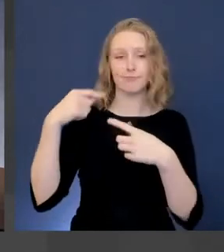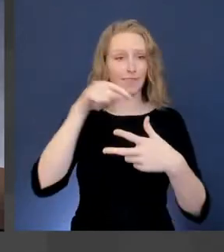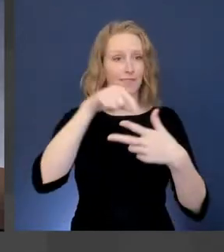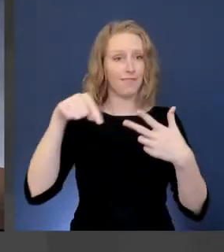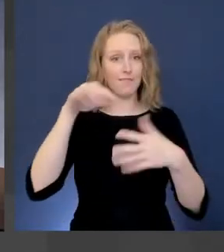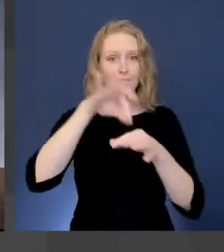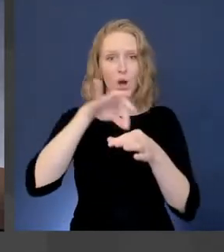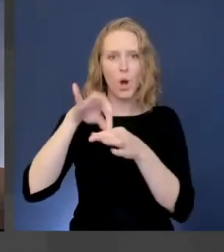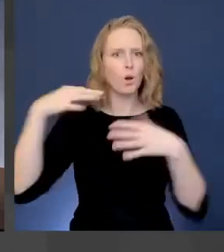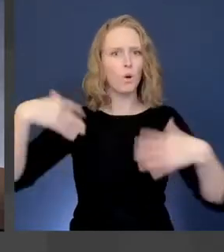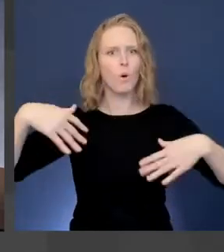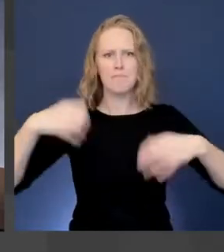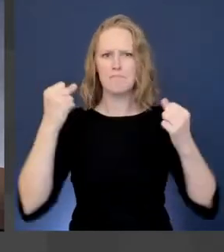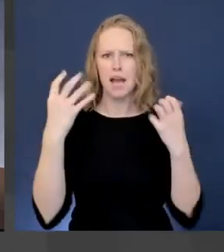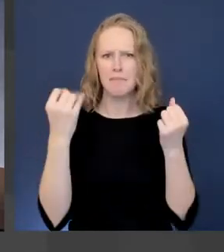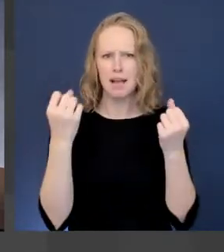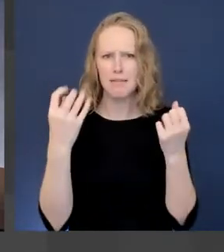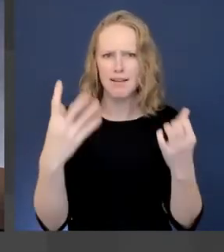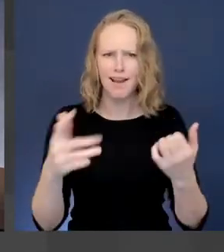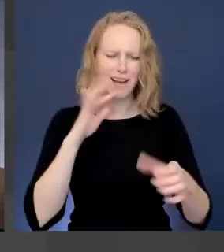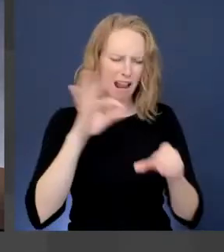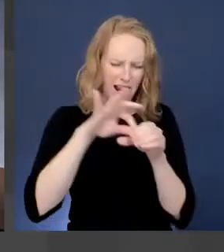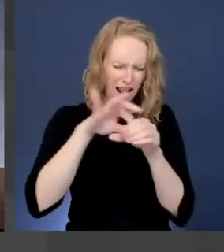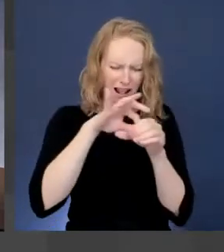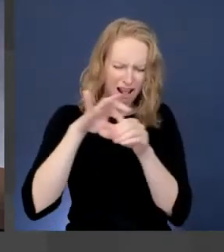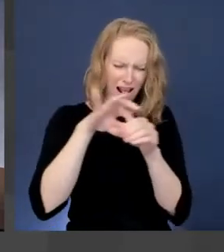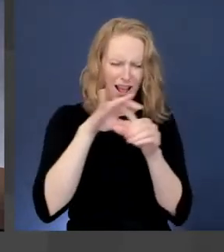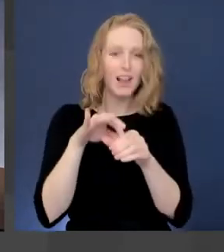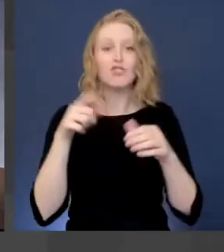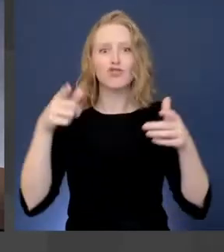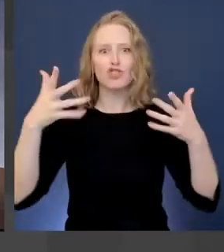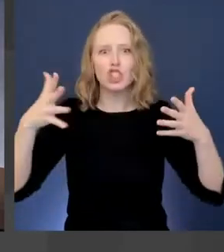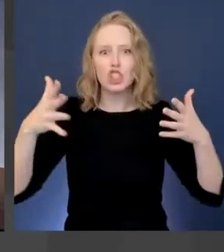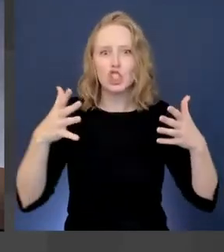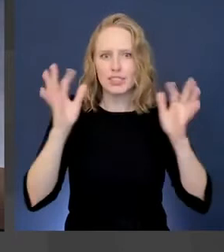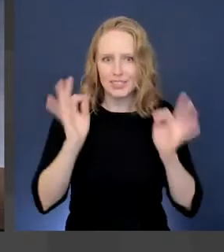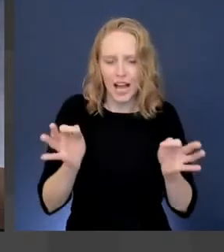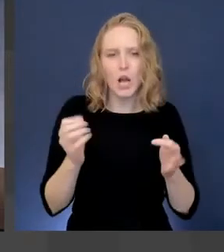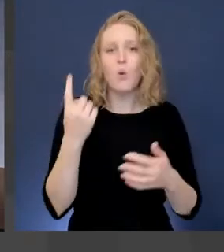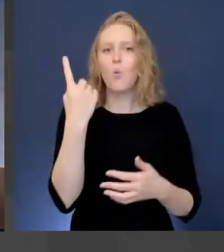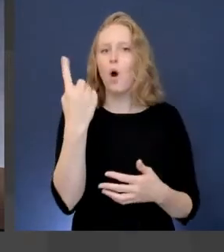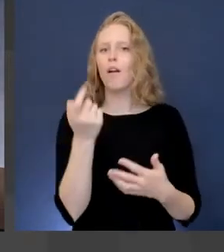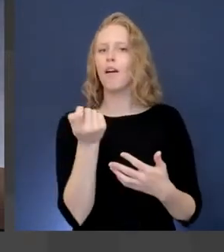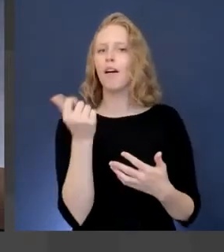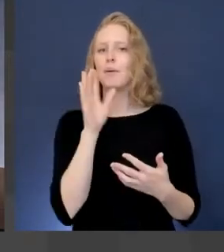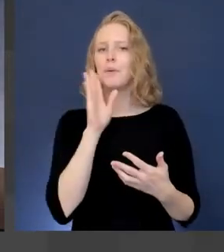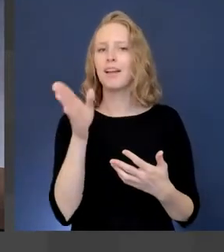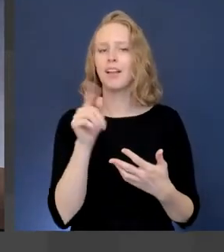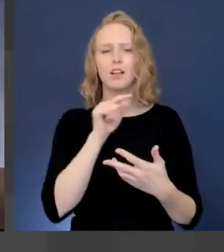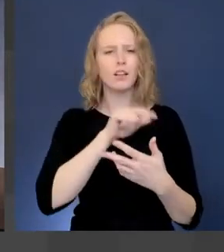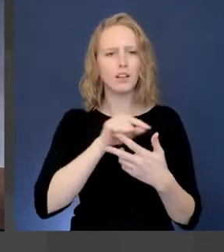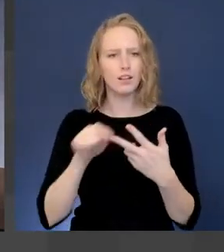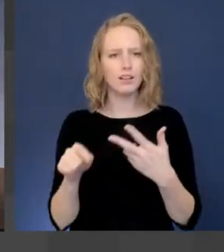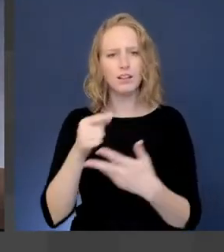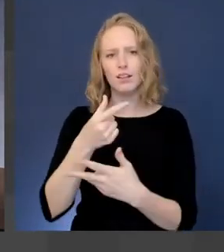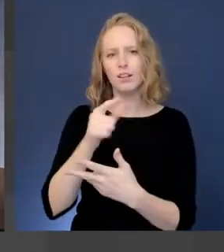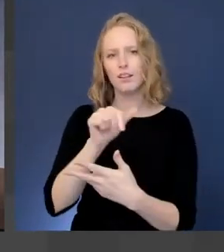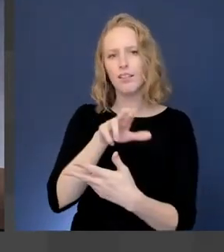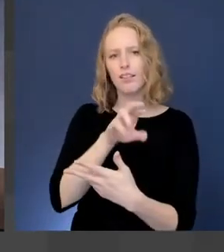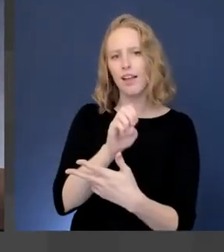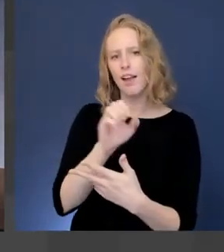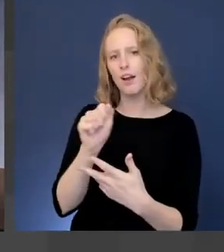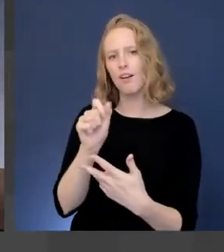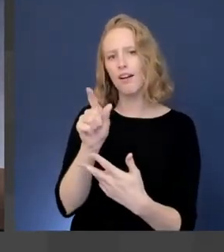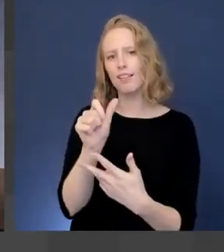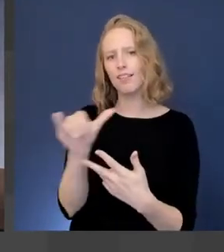voting. You have made your decision, and now one mob must go. We have the Glare, the Allay, and the Copper Golem.